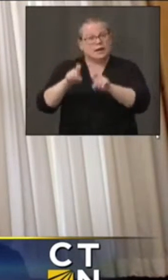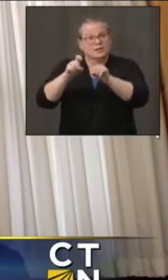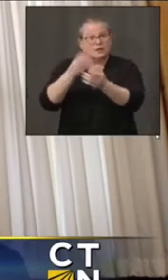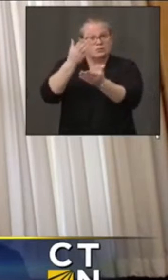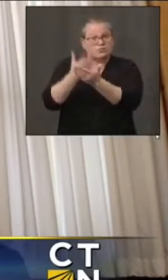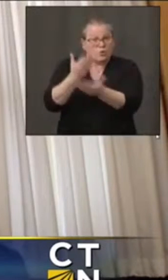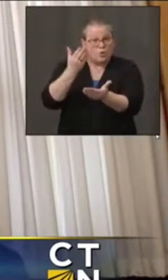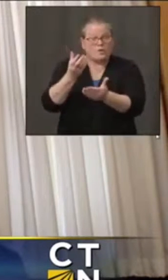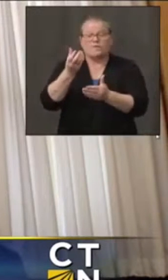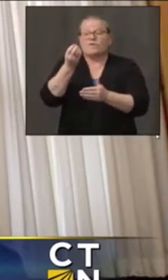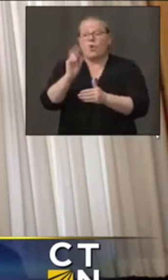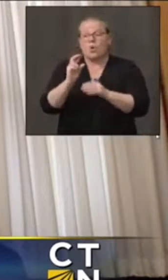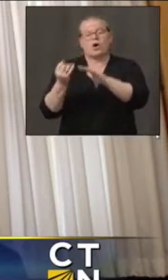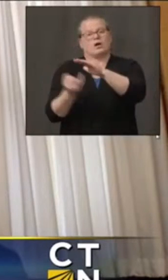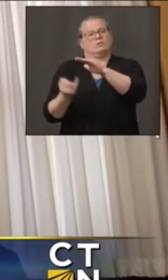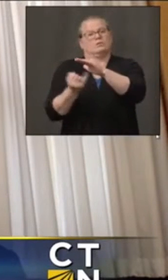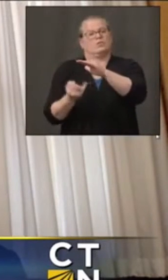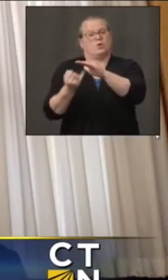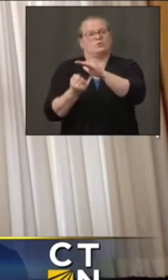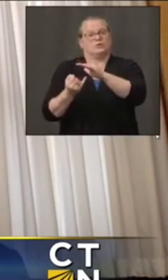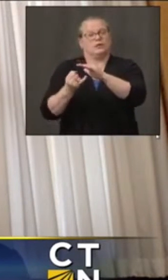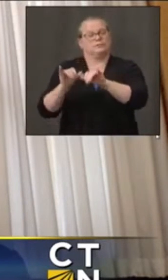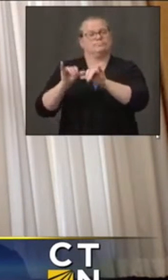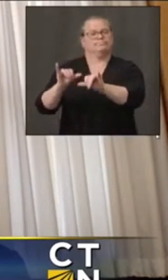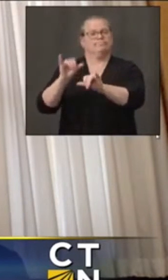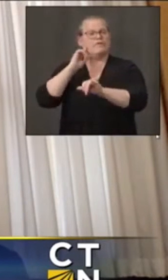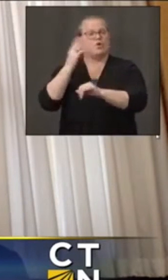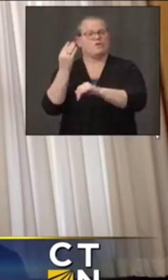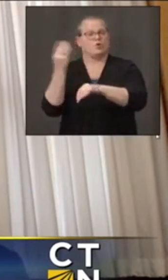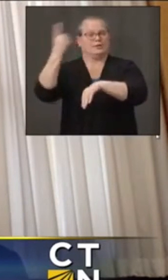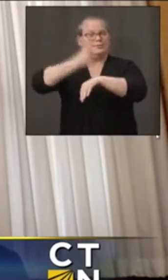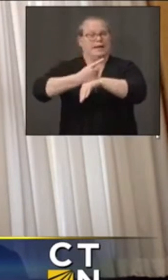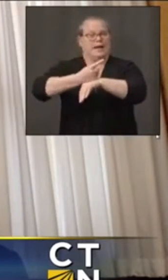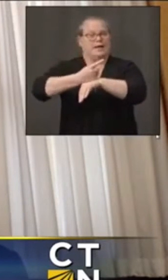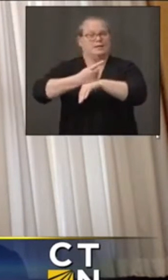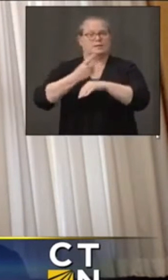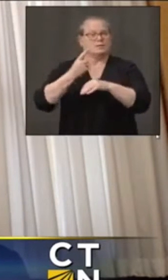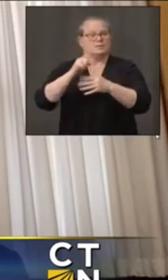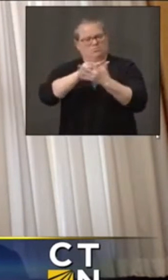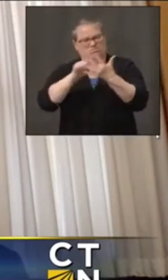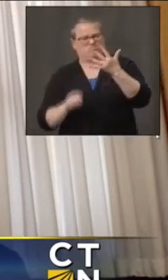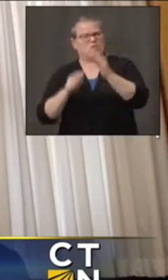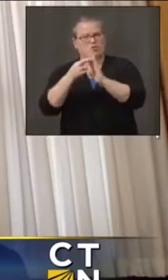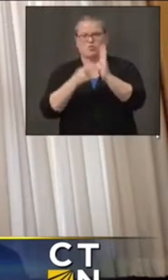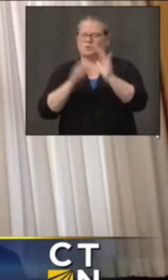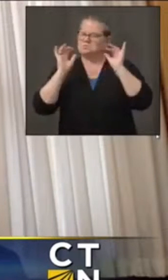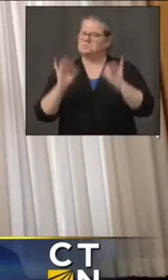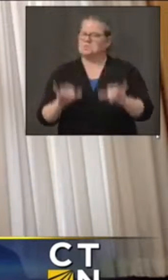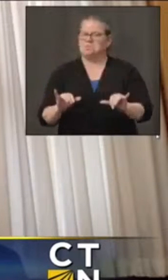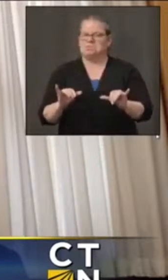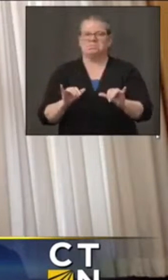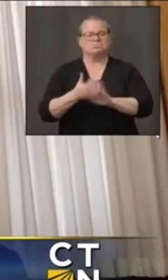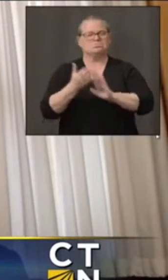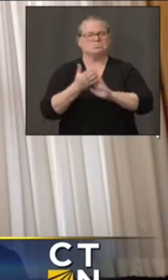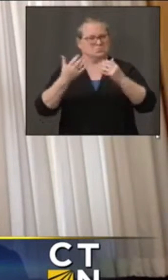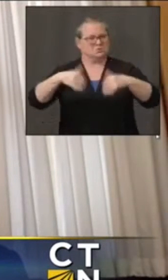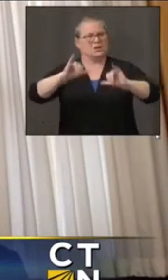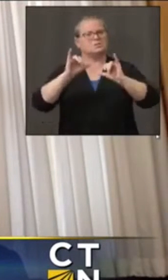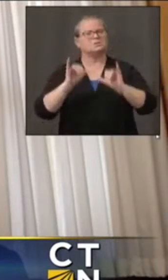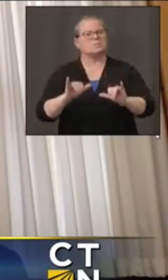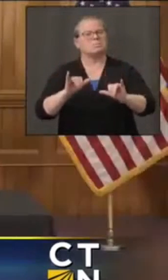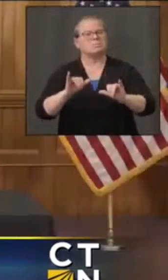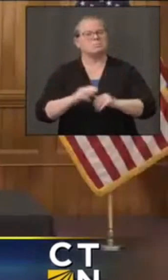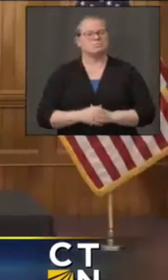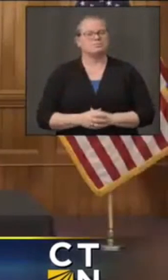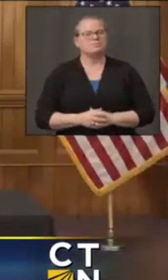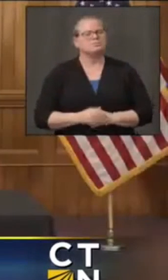self-quarantine for 14 days or receive a negative test result. All of the existing rules will stay in place. Okay. How about the